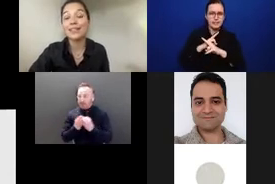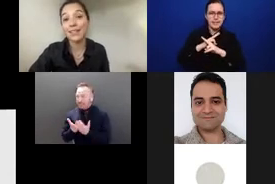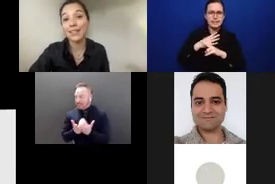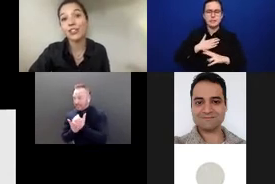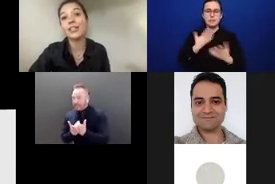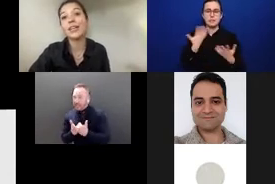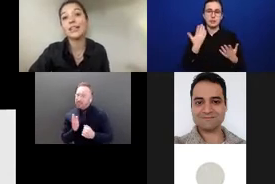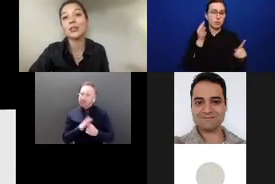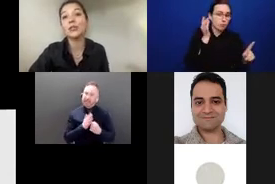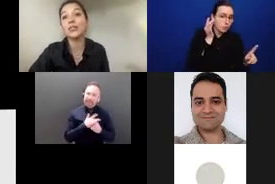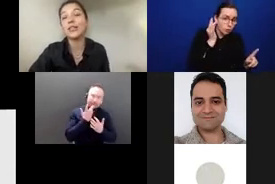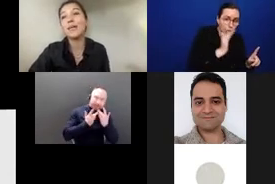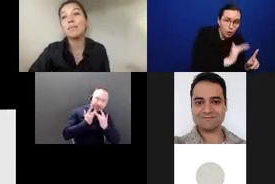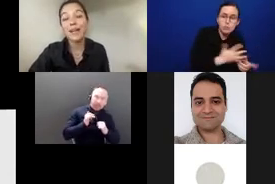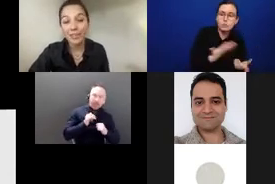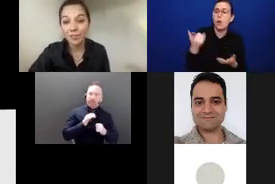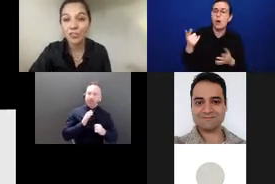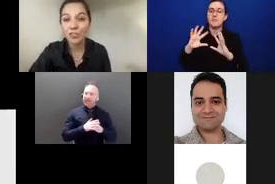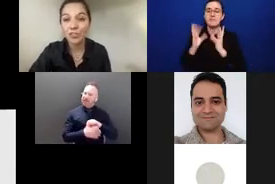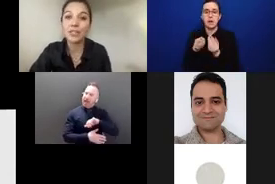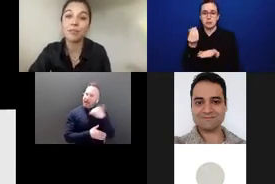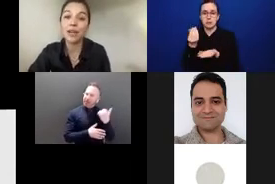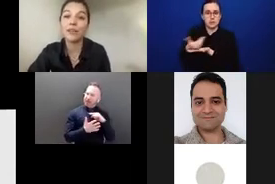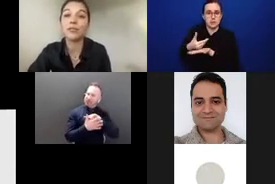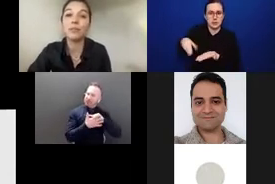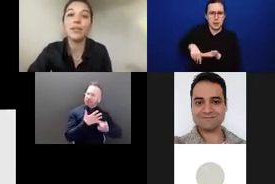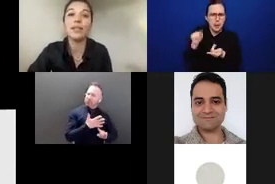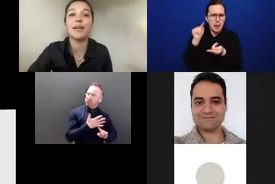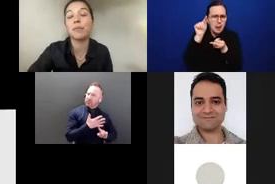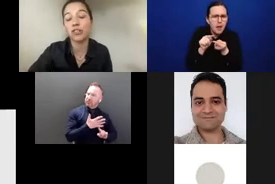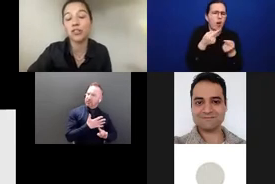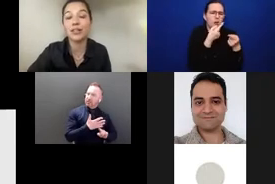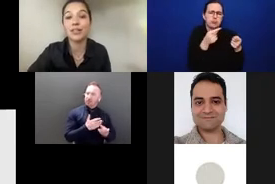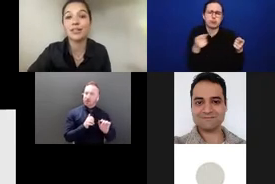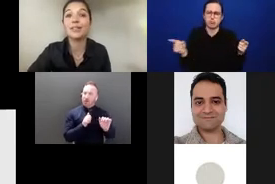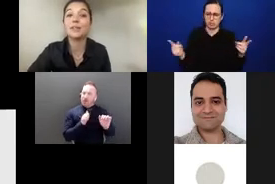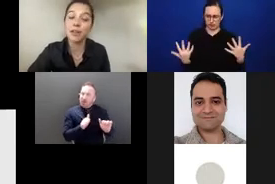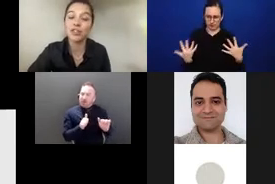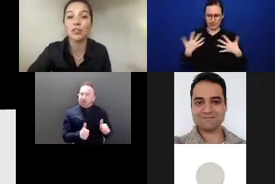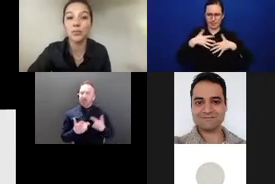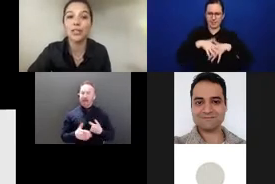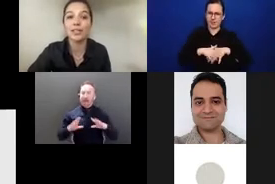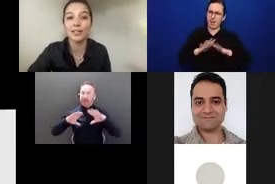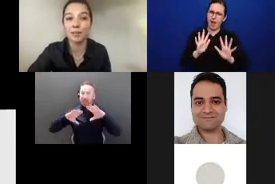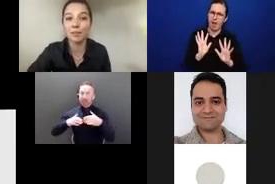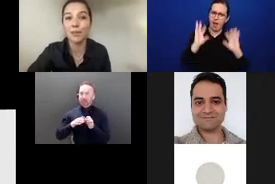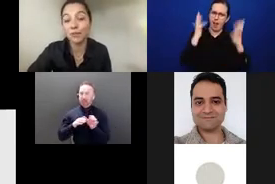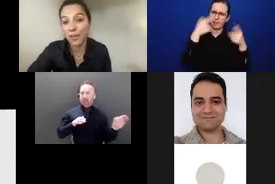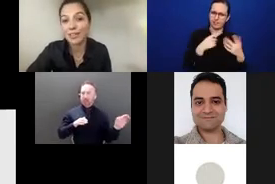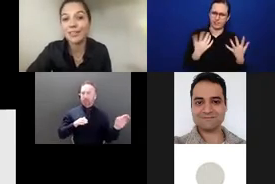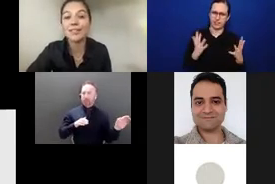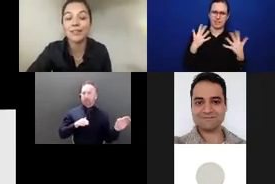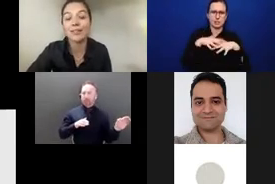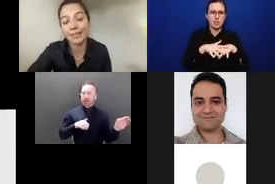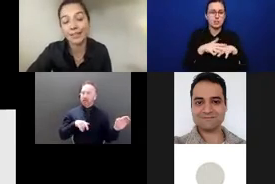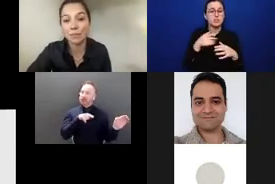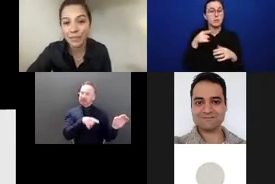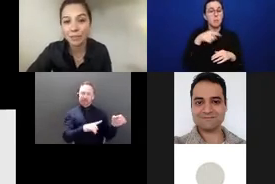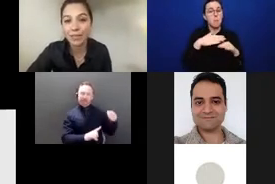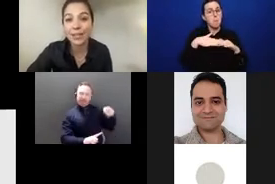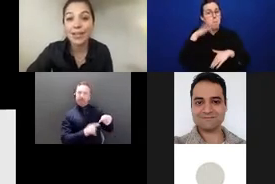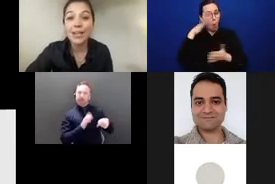need attention and that could, by definition, be deprived or be marginalized, especially during a time of crisis like